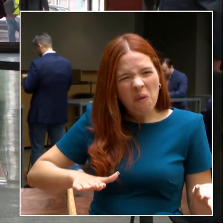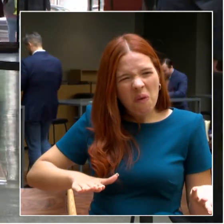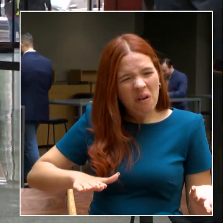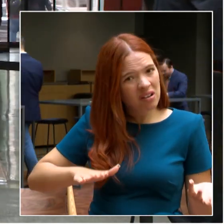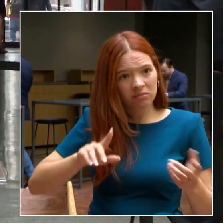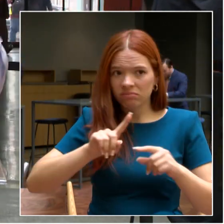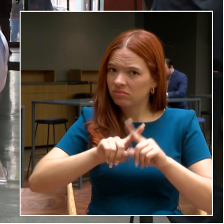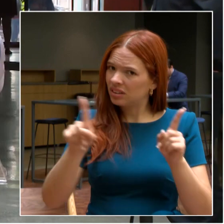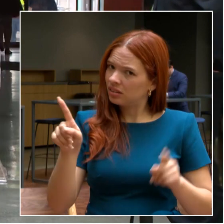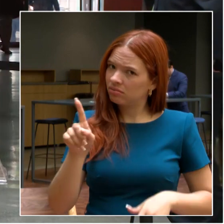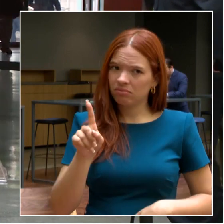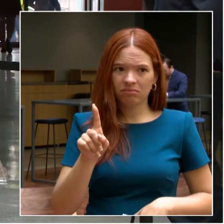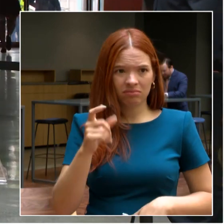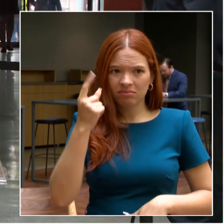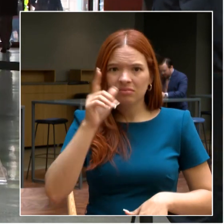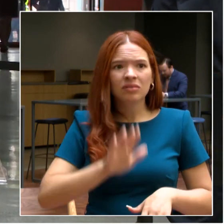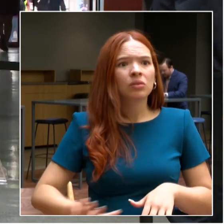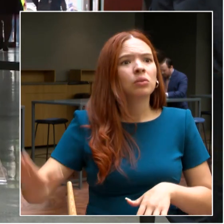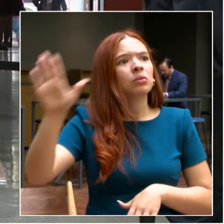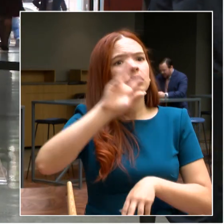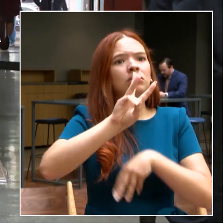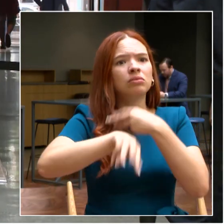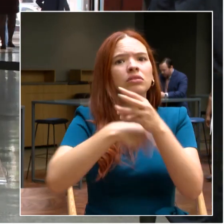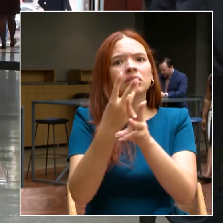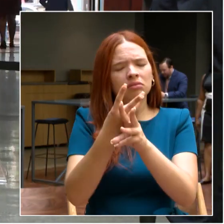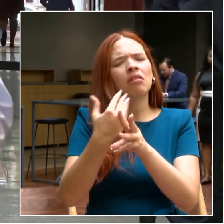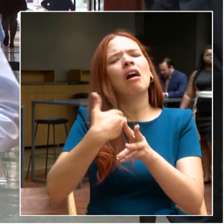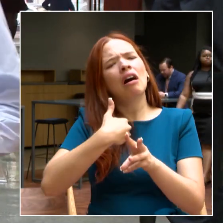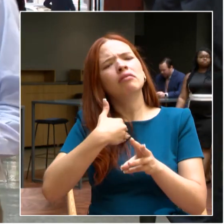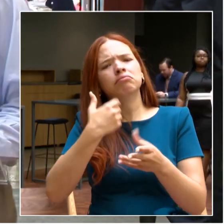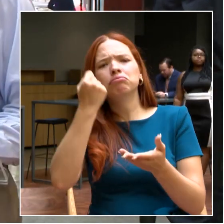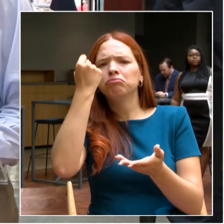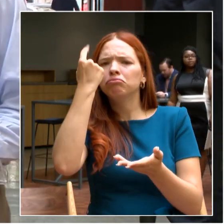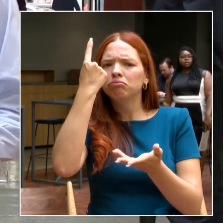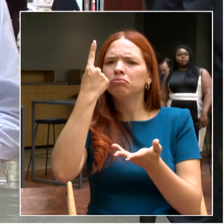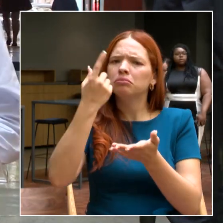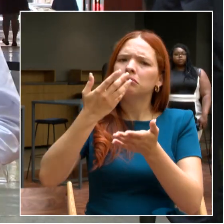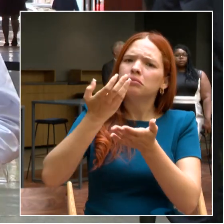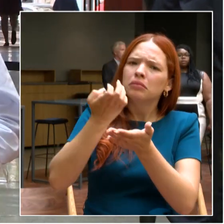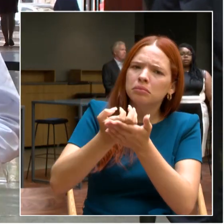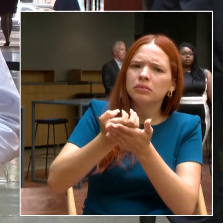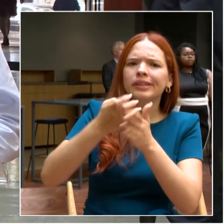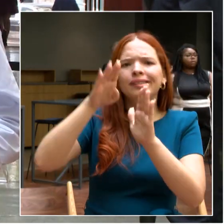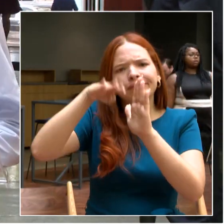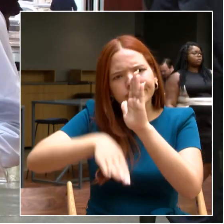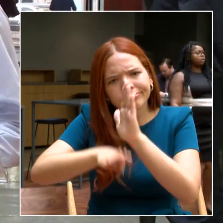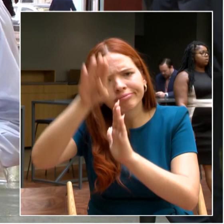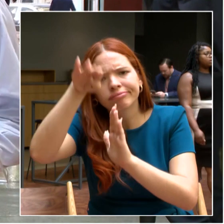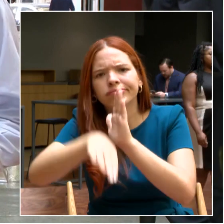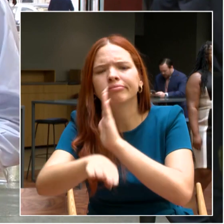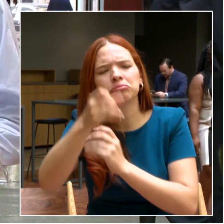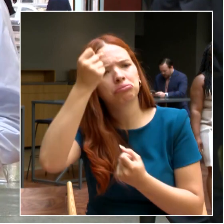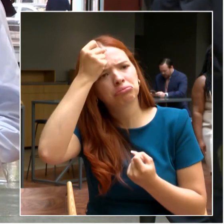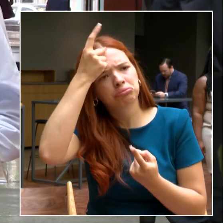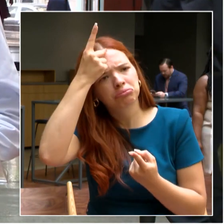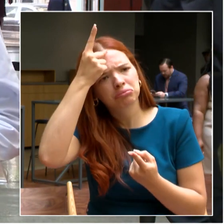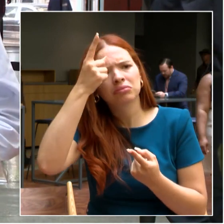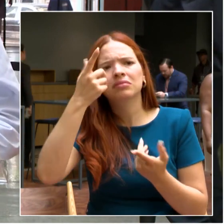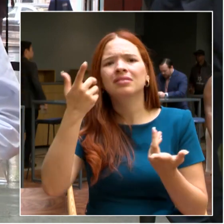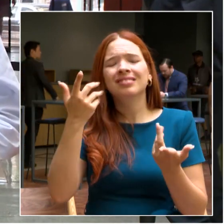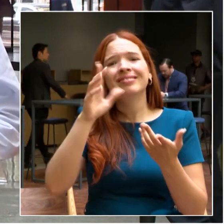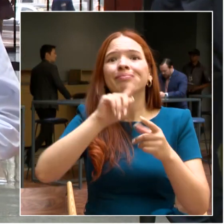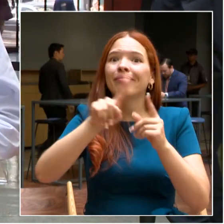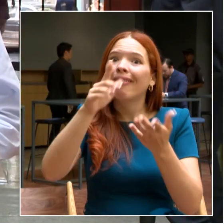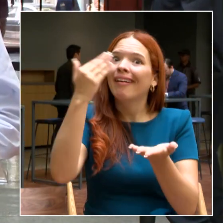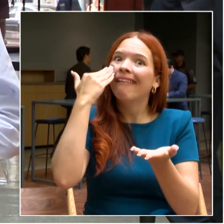out-migration, racial distancing, famine. Well, we have faced a huge epical challenge over the last couple of years with COVID and now